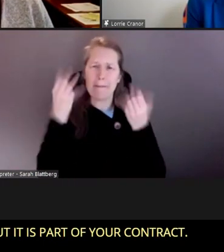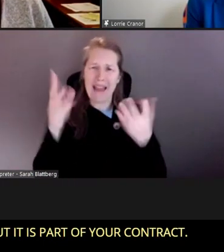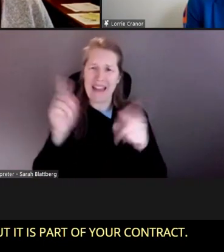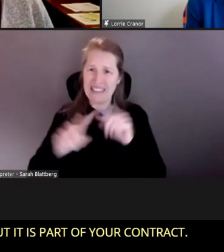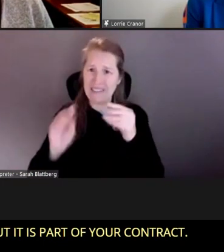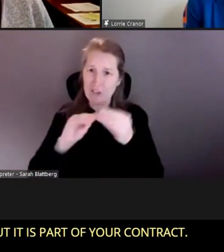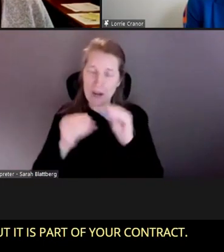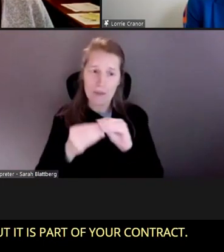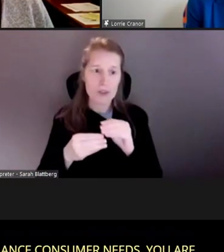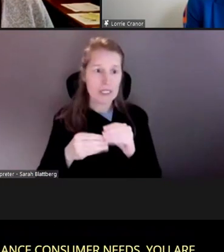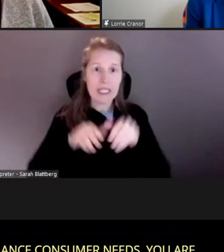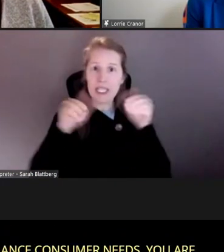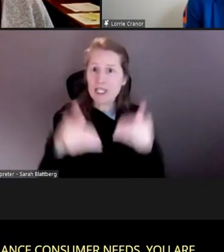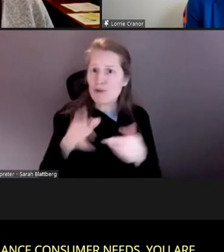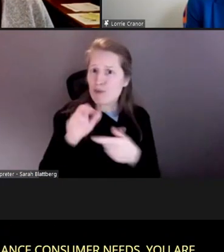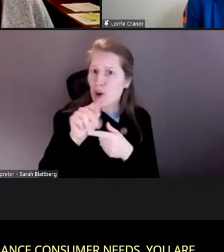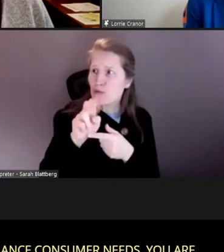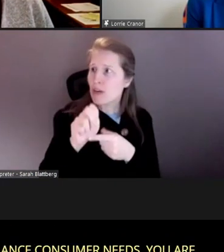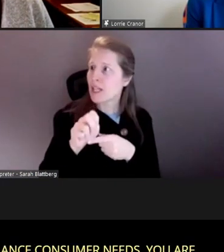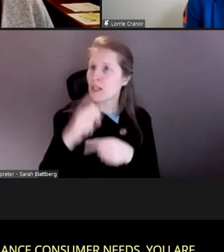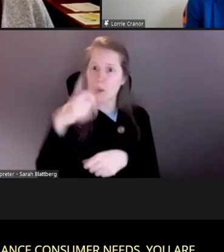1 year, a 2 year, a total,